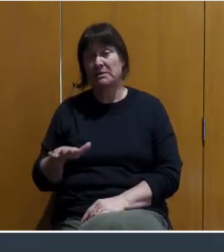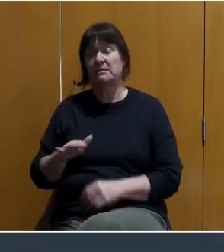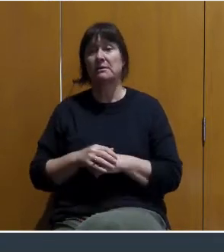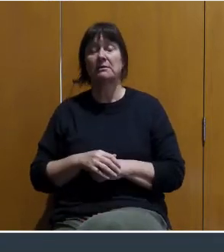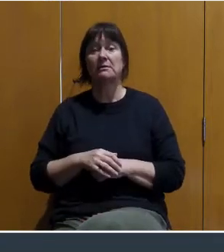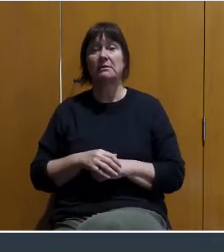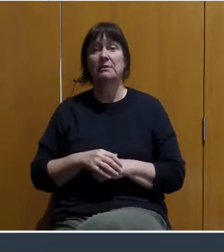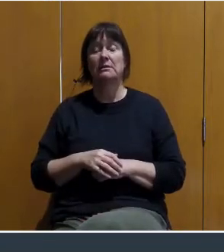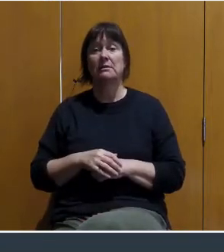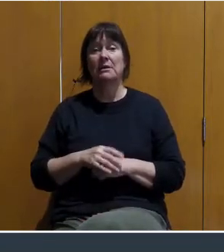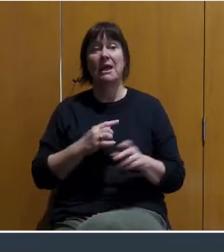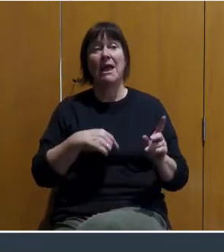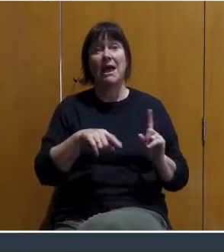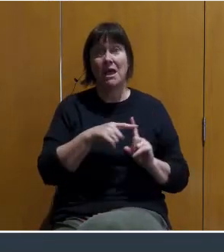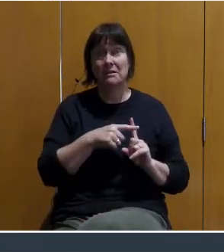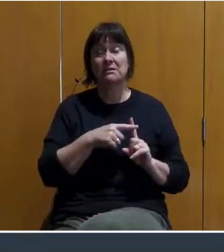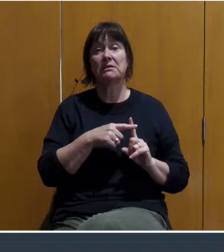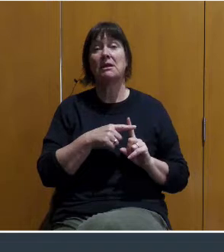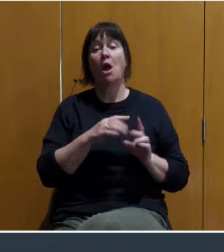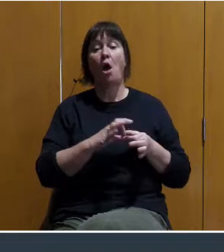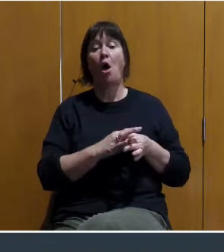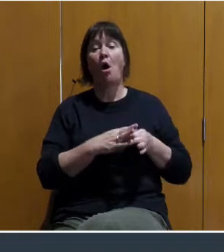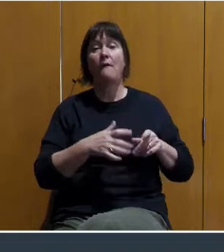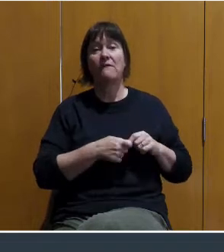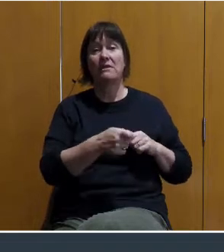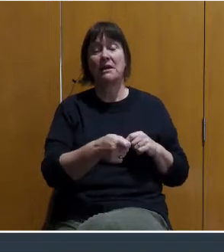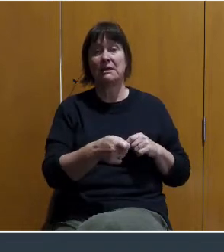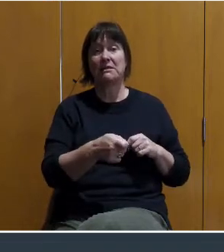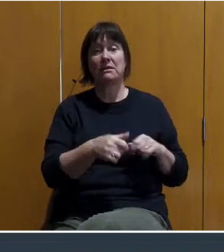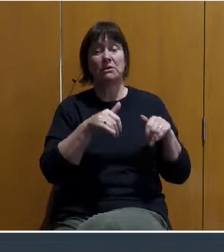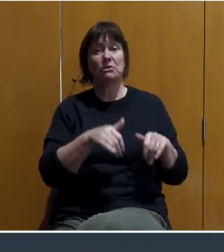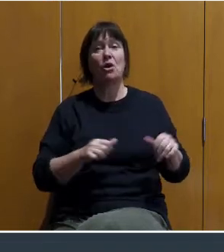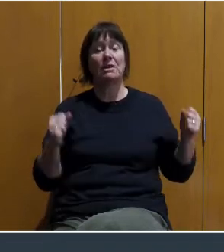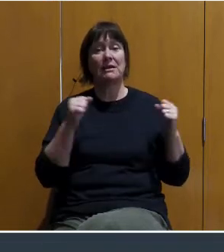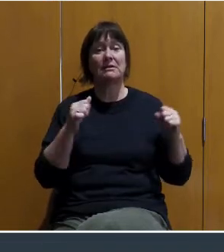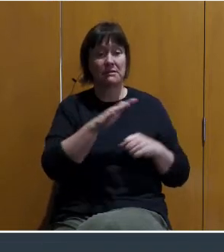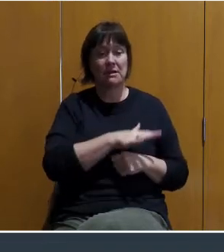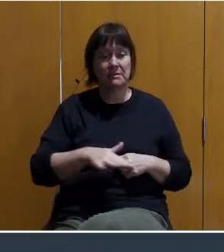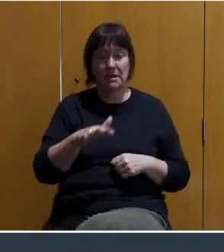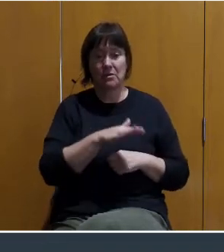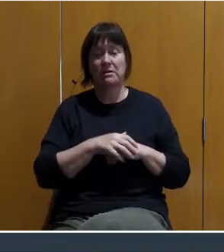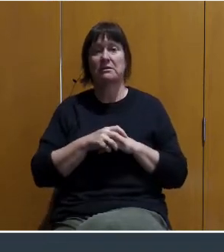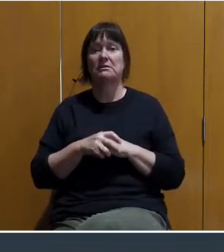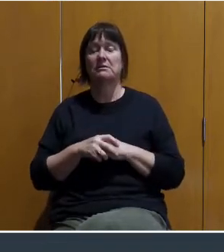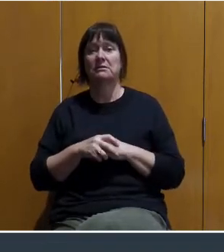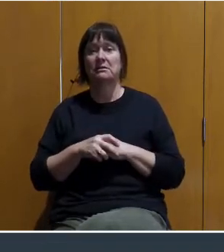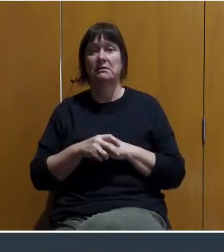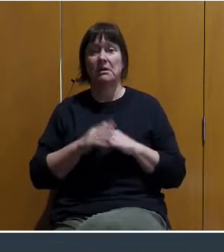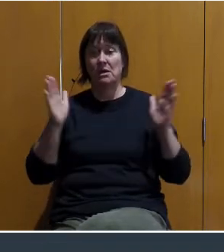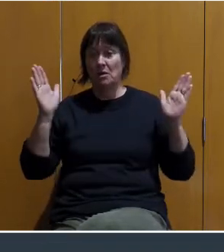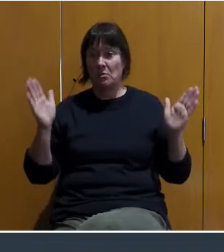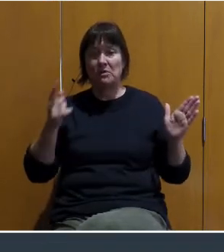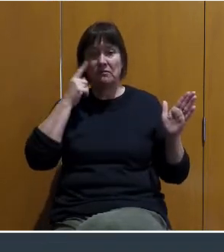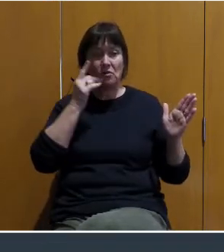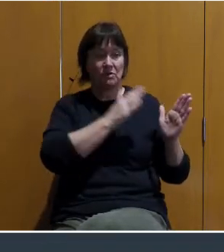and B, the off-lead dog exercise areas. Then after each end of the spectrum have been